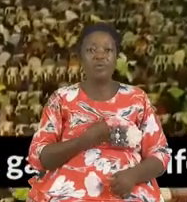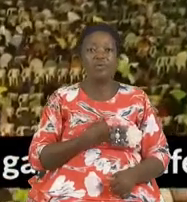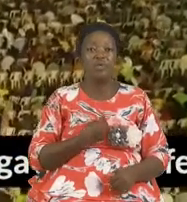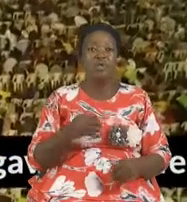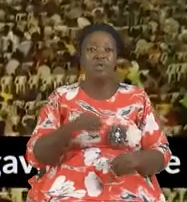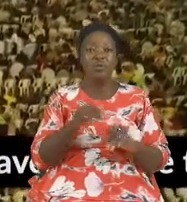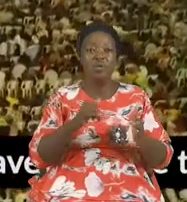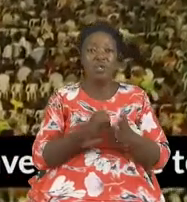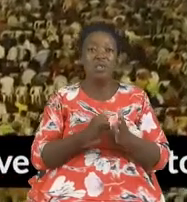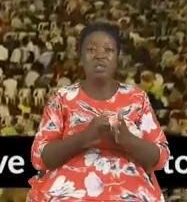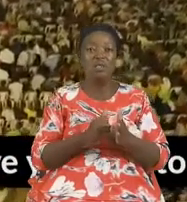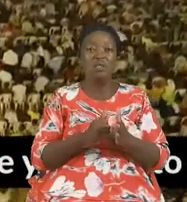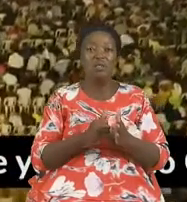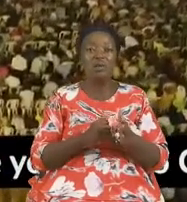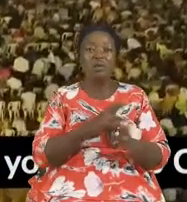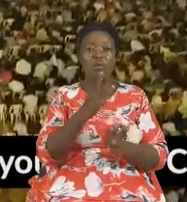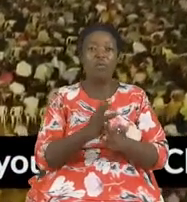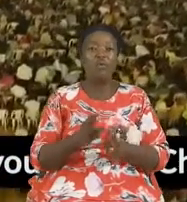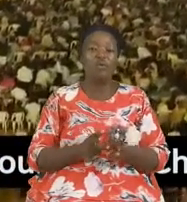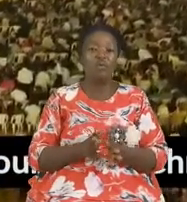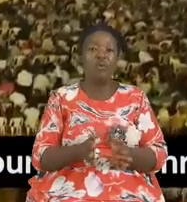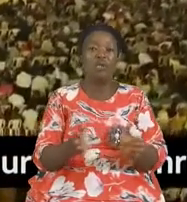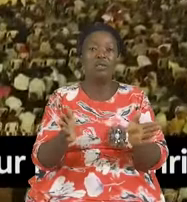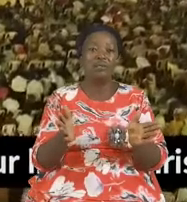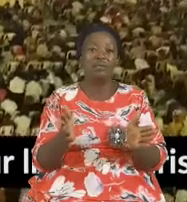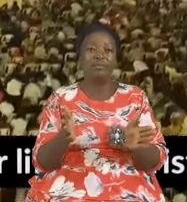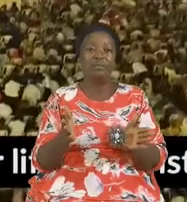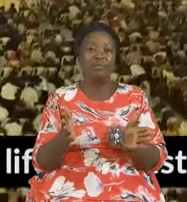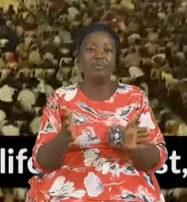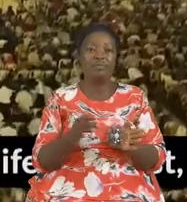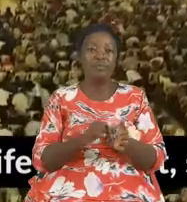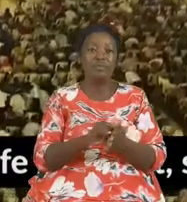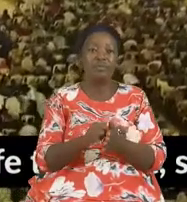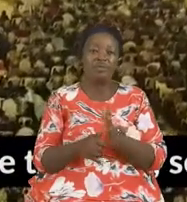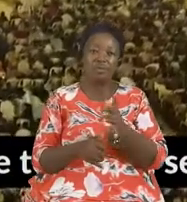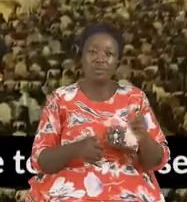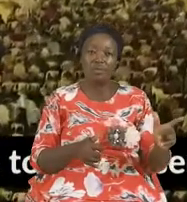will help every one of us to do it globally.